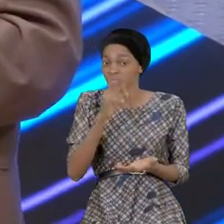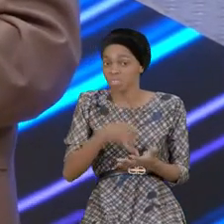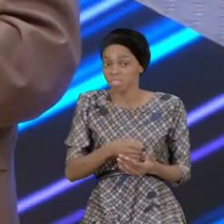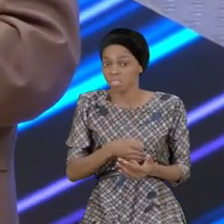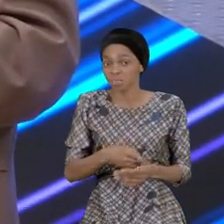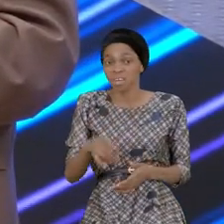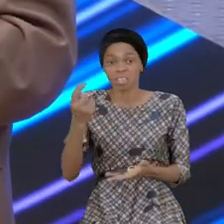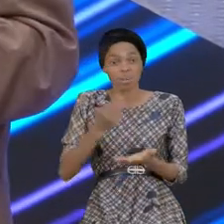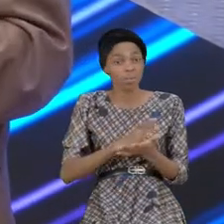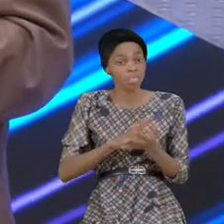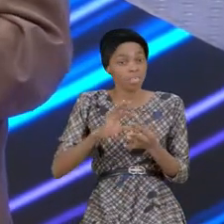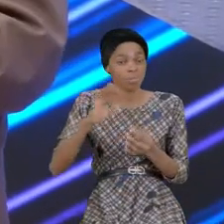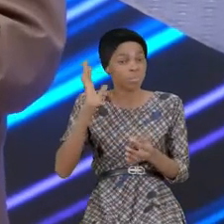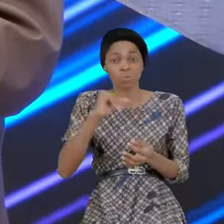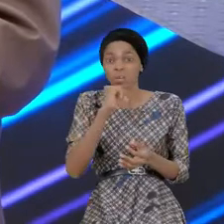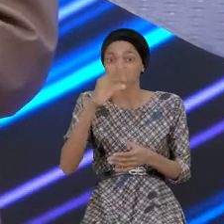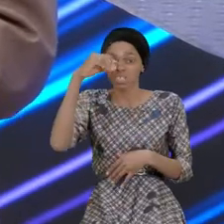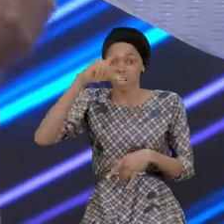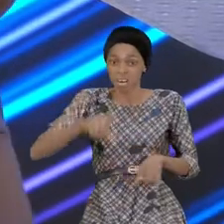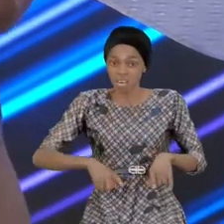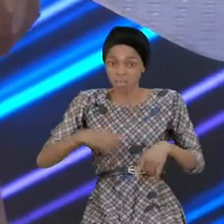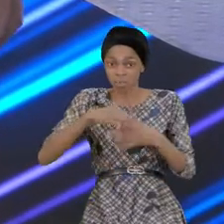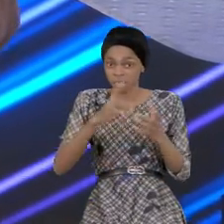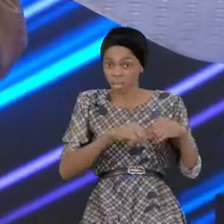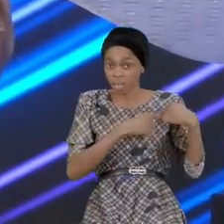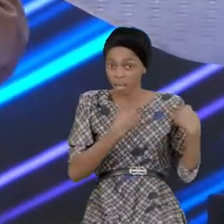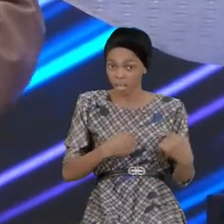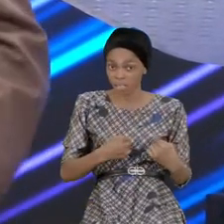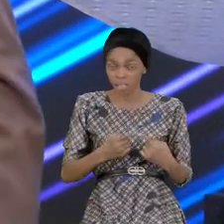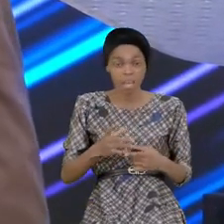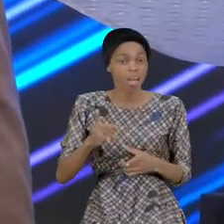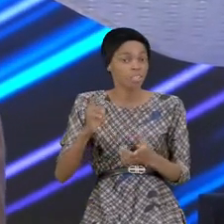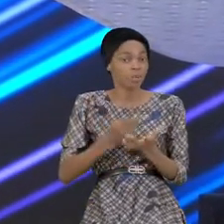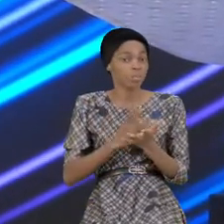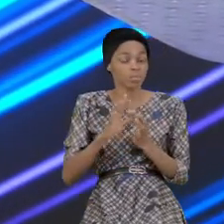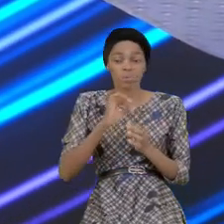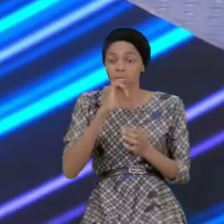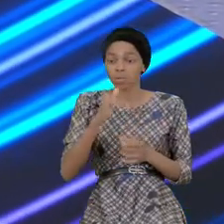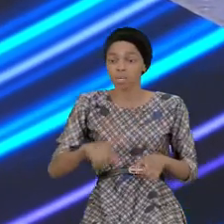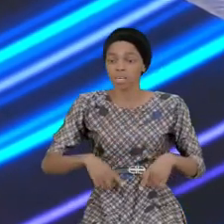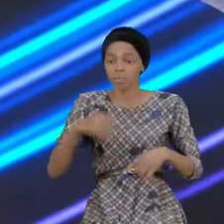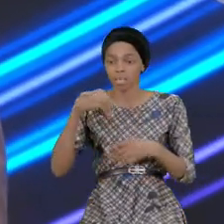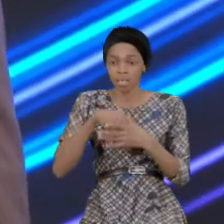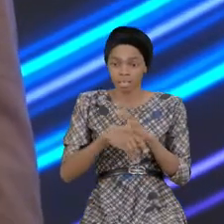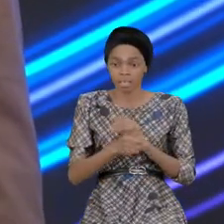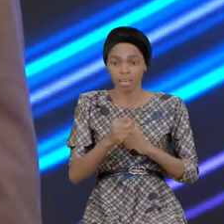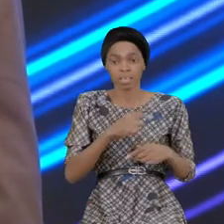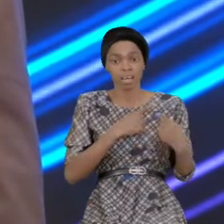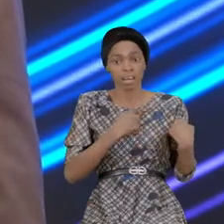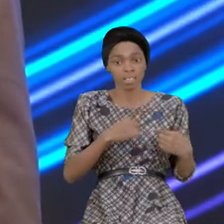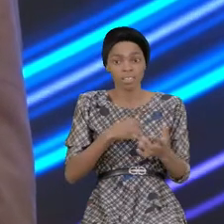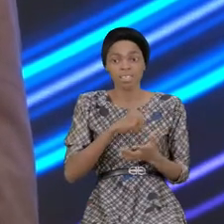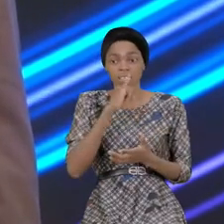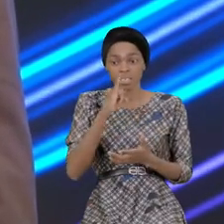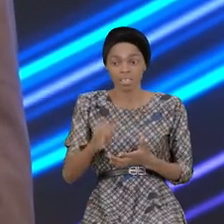the heart, abiding in the heart, resident in the heart, is the devil,